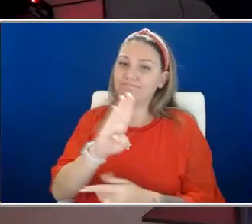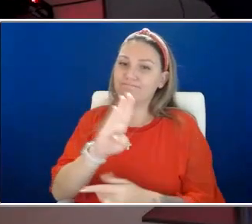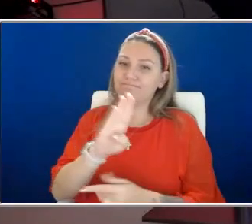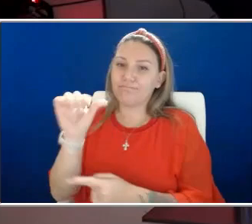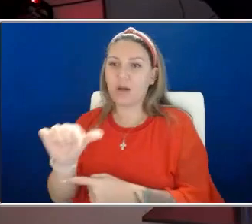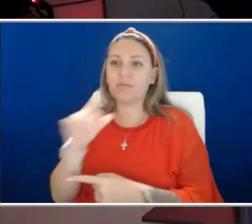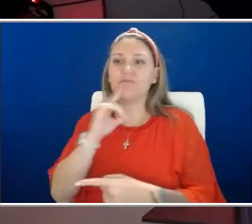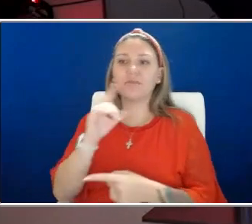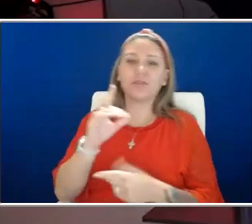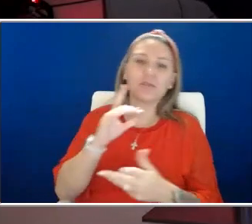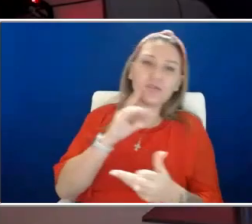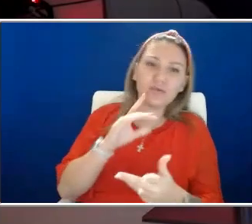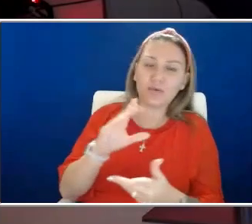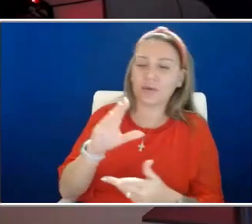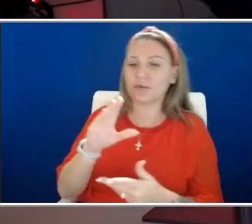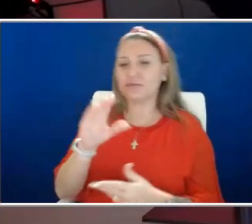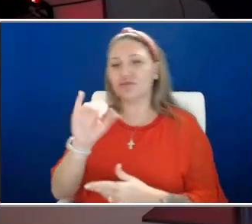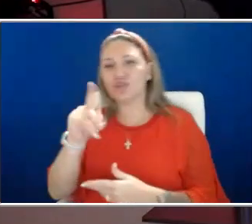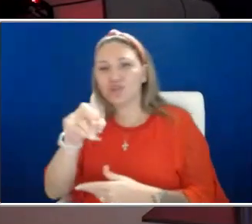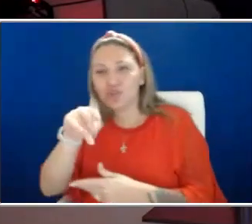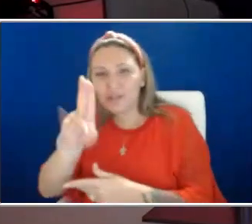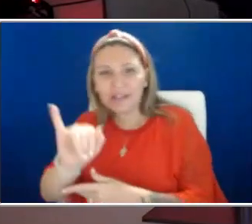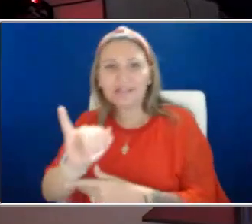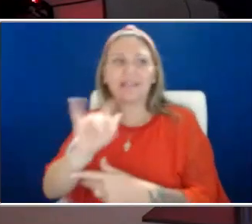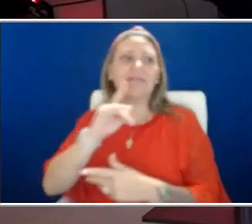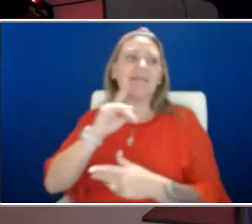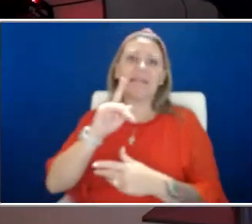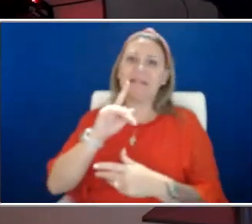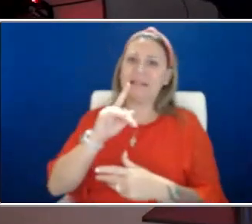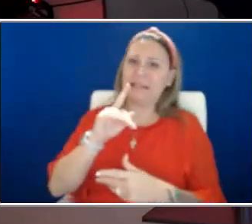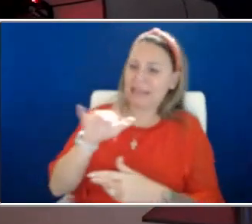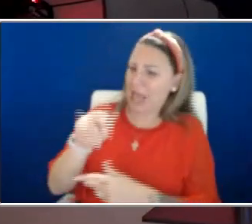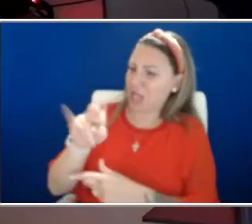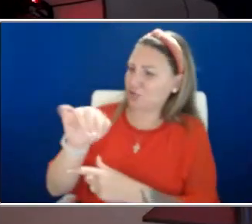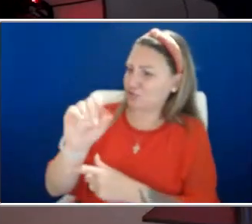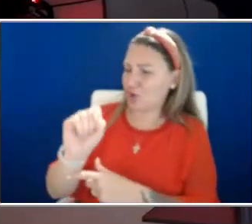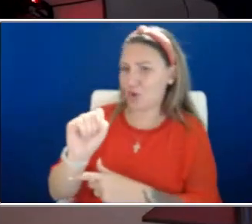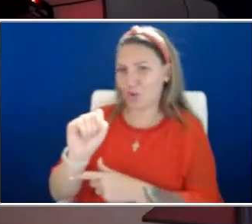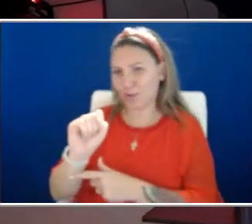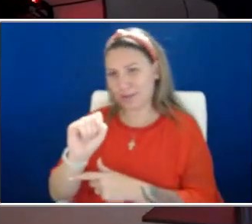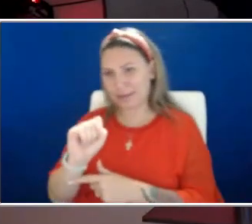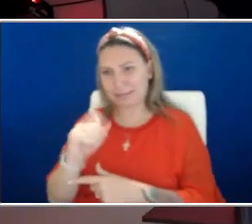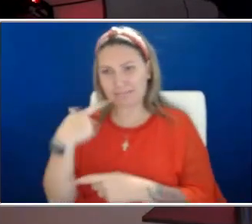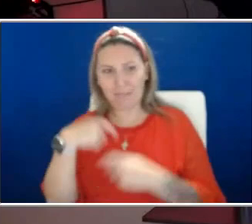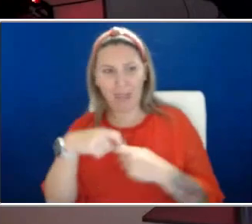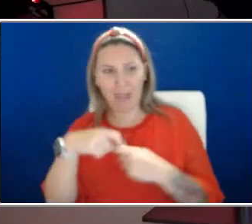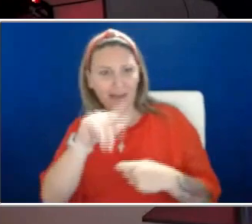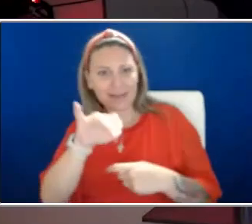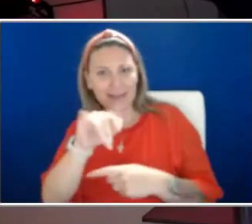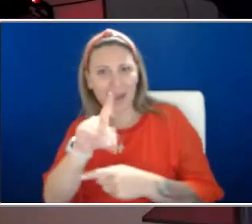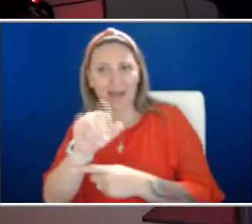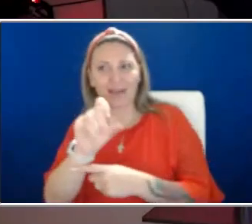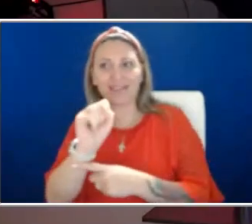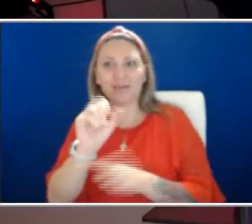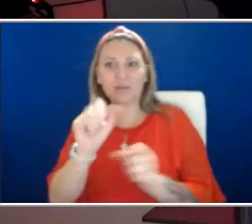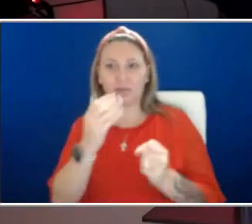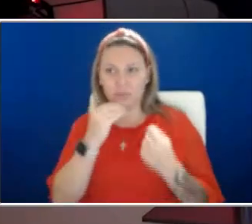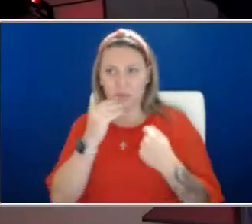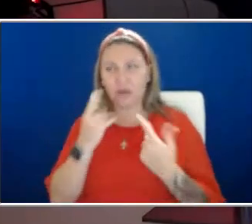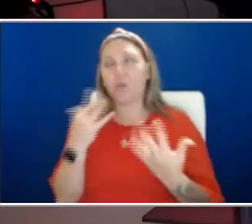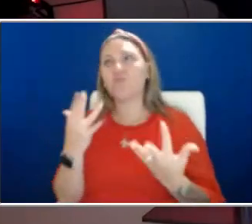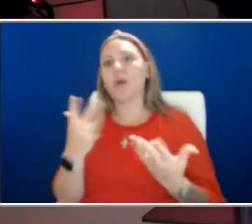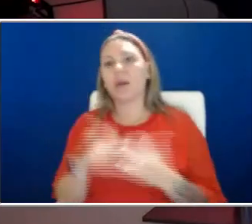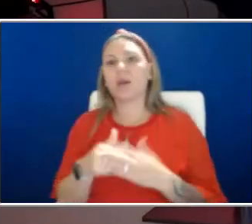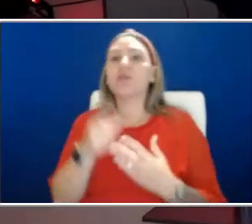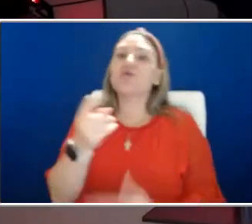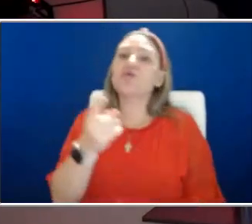fries, barbecue chili crunch nachos, quesadillas. Are you going to have one? Can I eat one, guys? Yeah, good. Yeah, okay. Oh, okay, I'll wait. I'm going to wait. You eat one. You